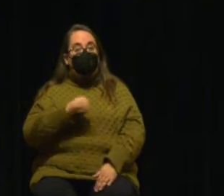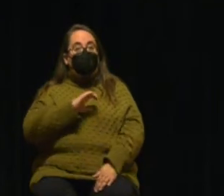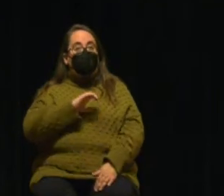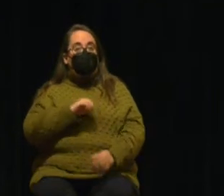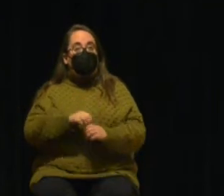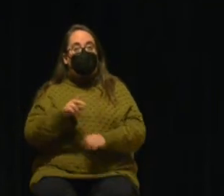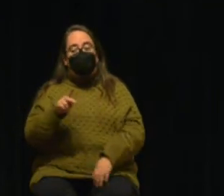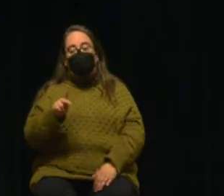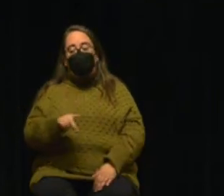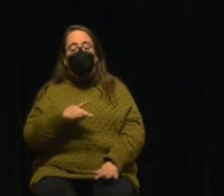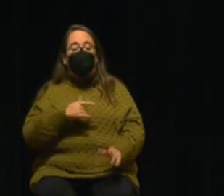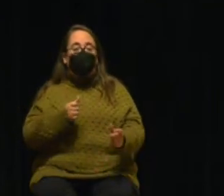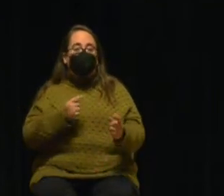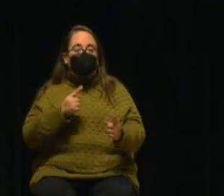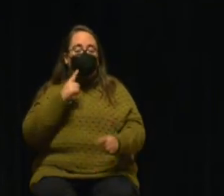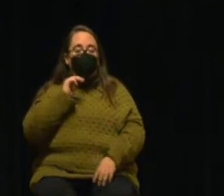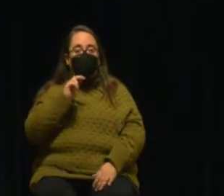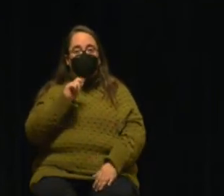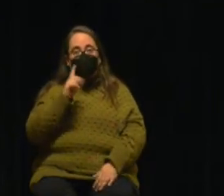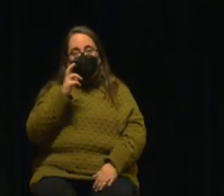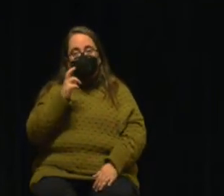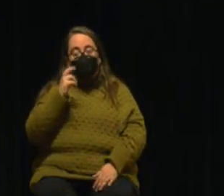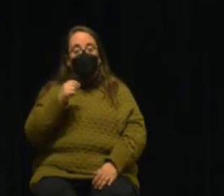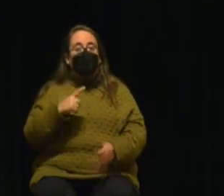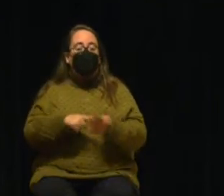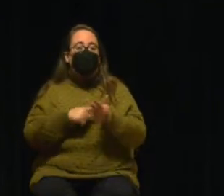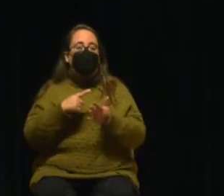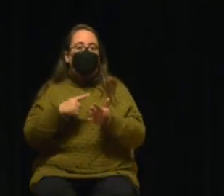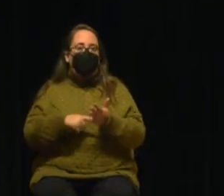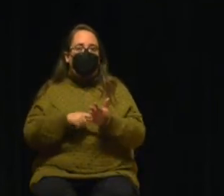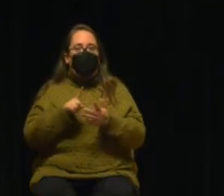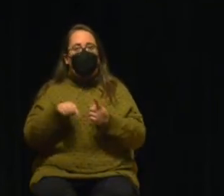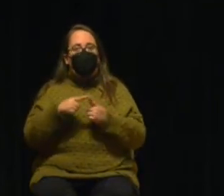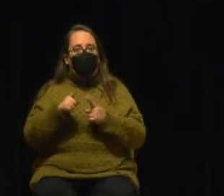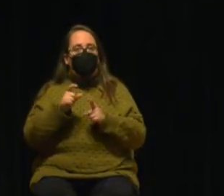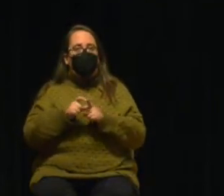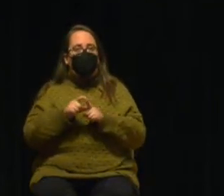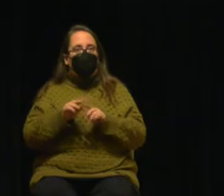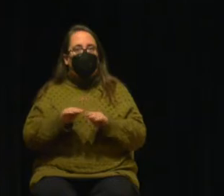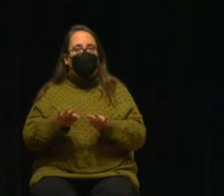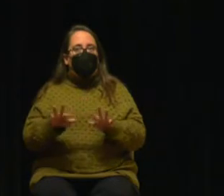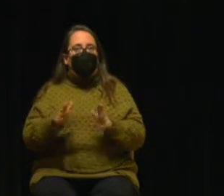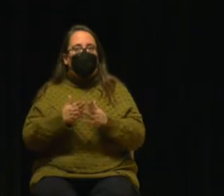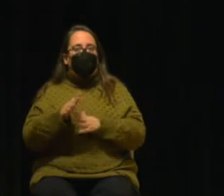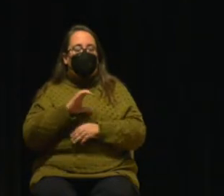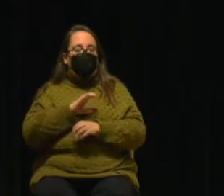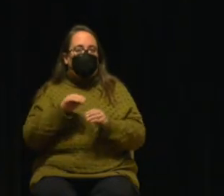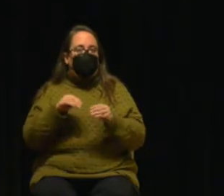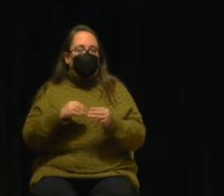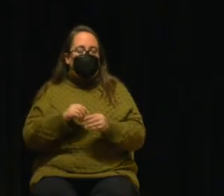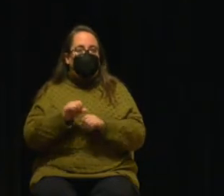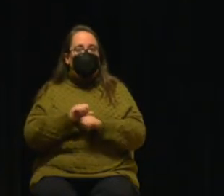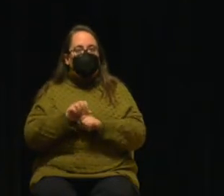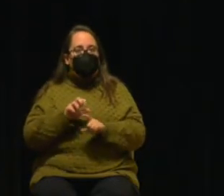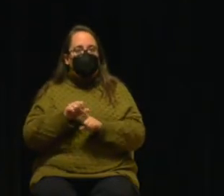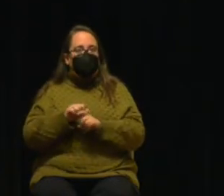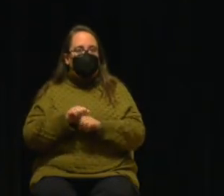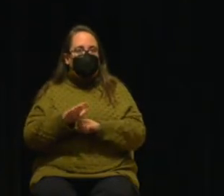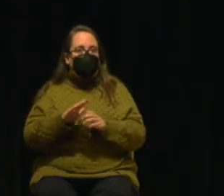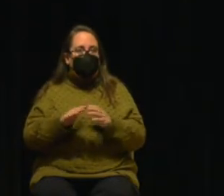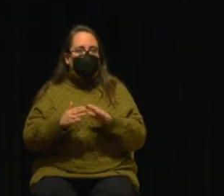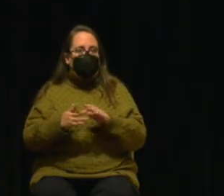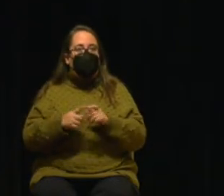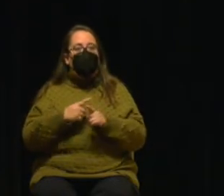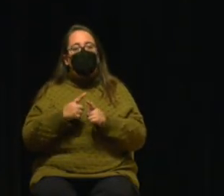Philadelphia, sympathy for Still's cause. And sometimes when word passed through the police office that there were slave catchers in town, they